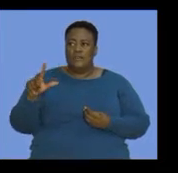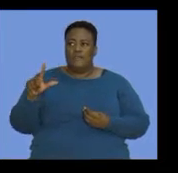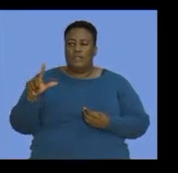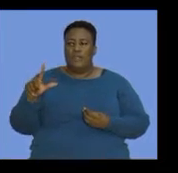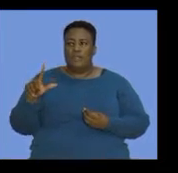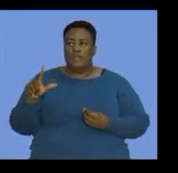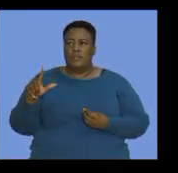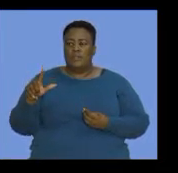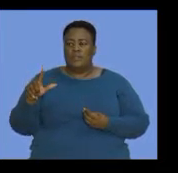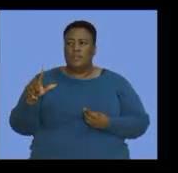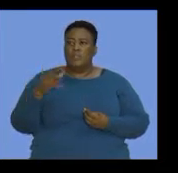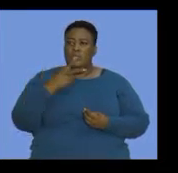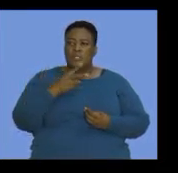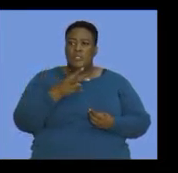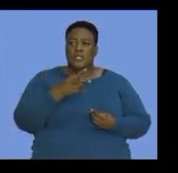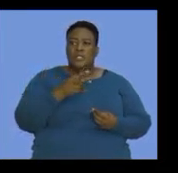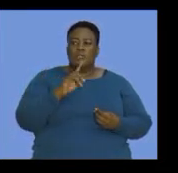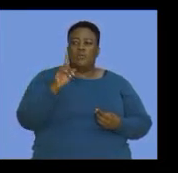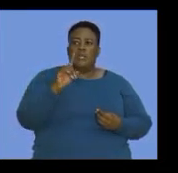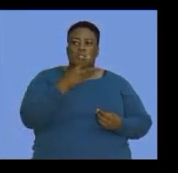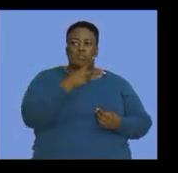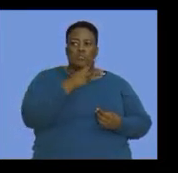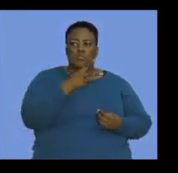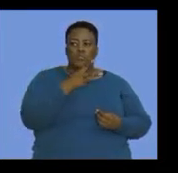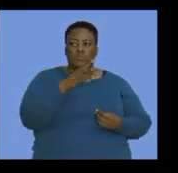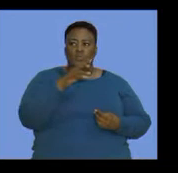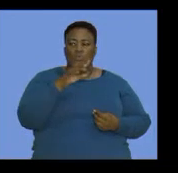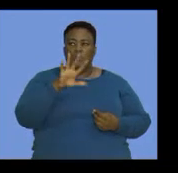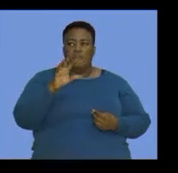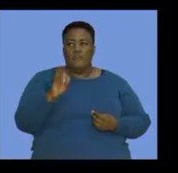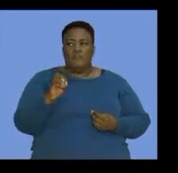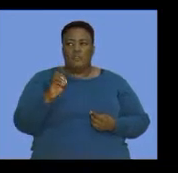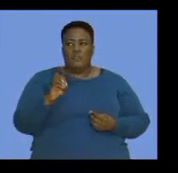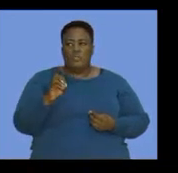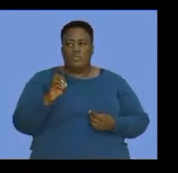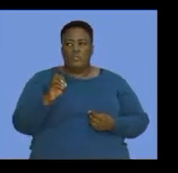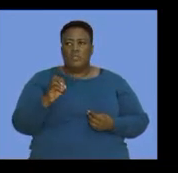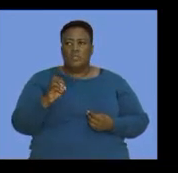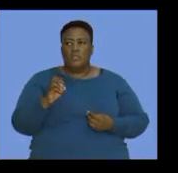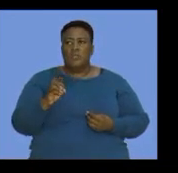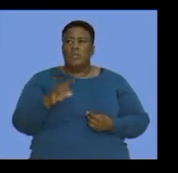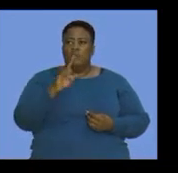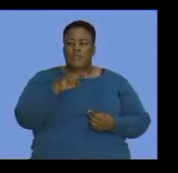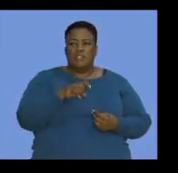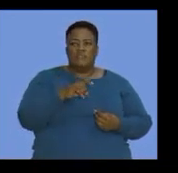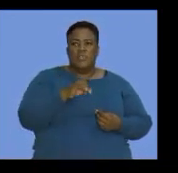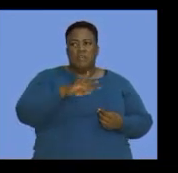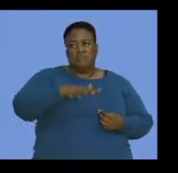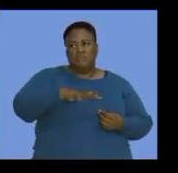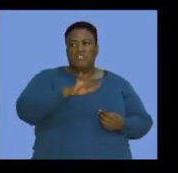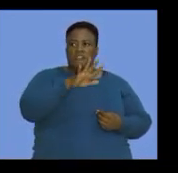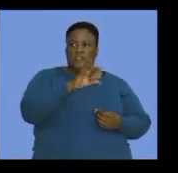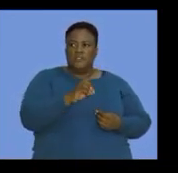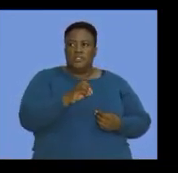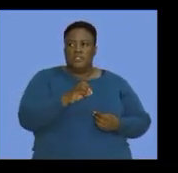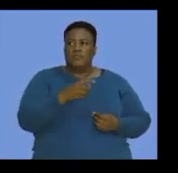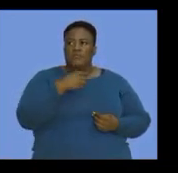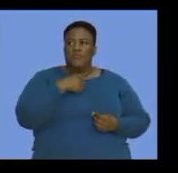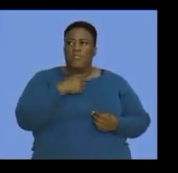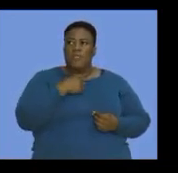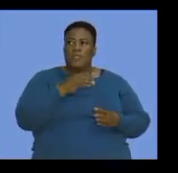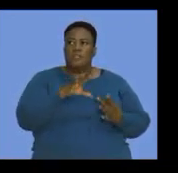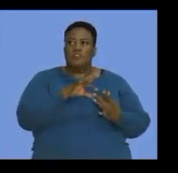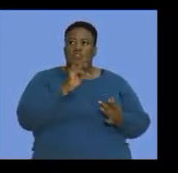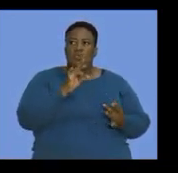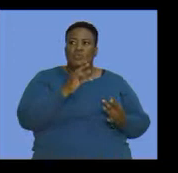247. So we're looking at approximately 250. So our scale needs to be in a scale of 50s, and I've